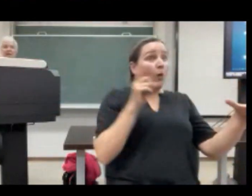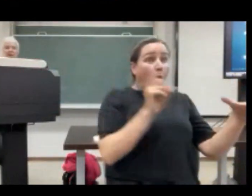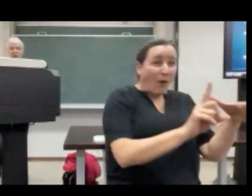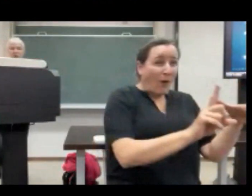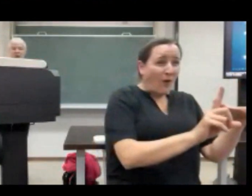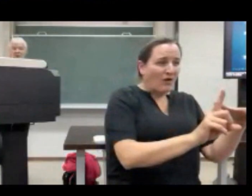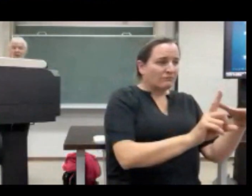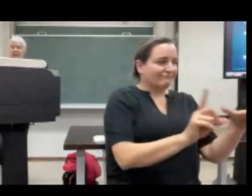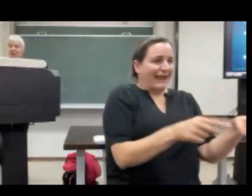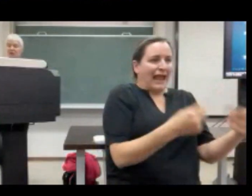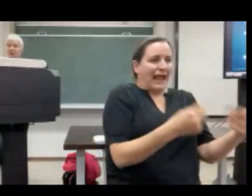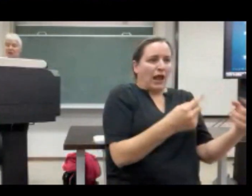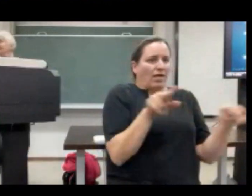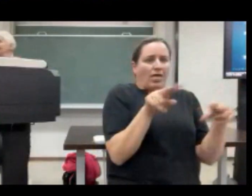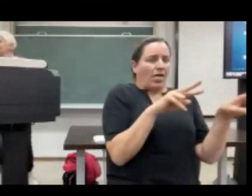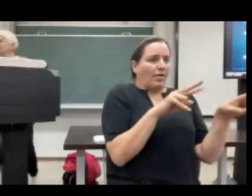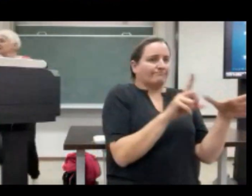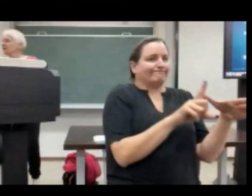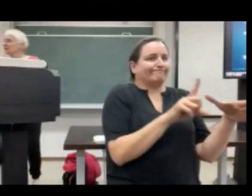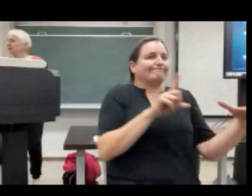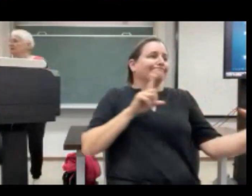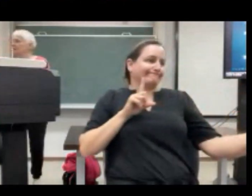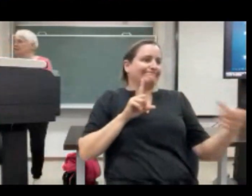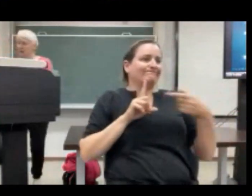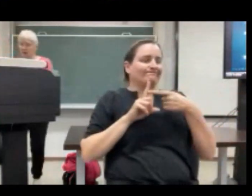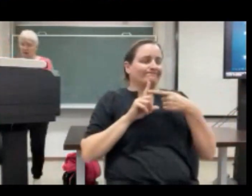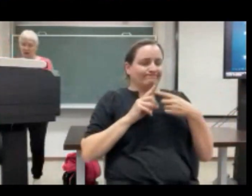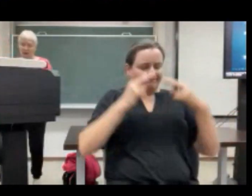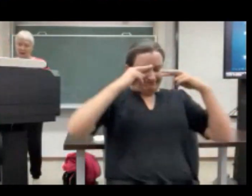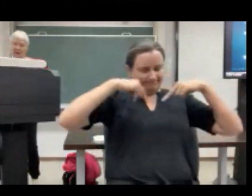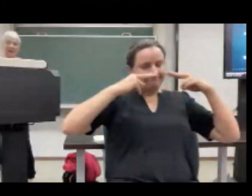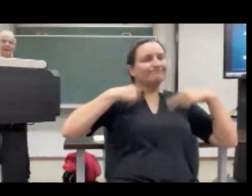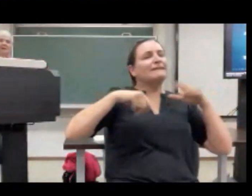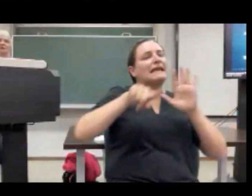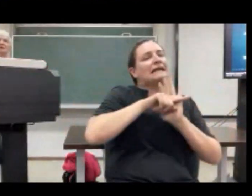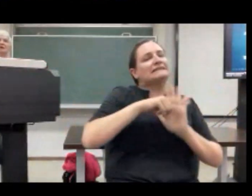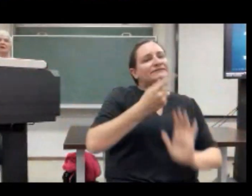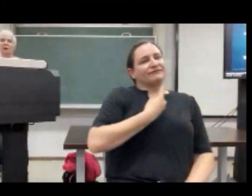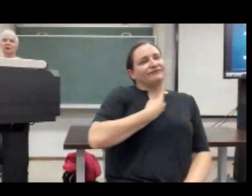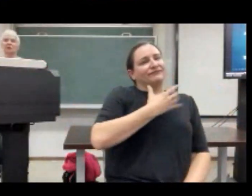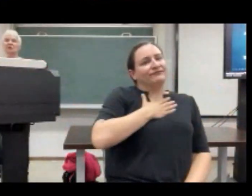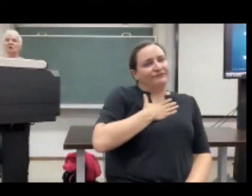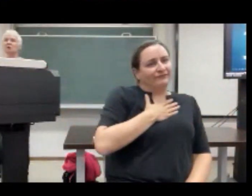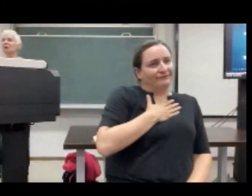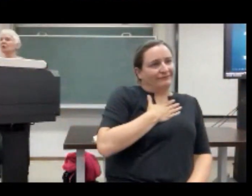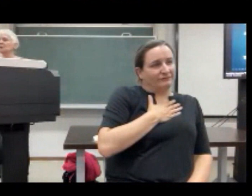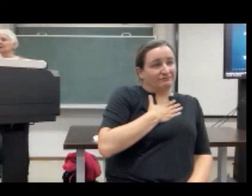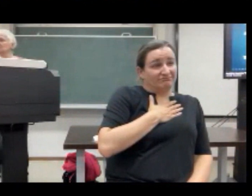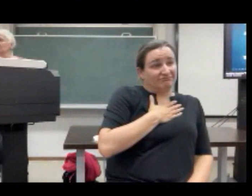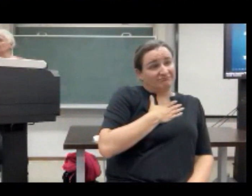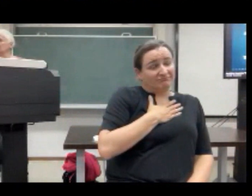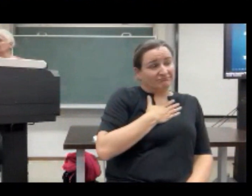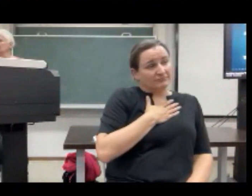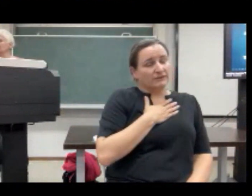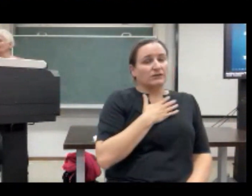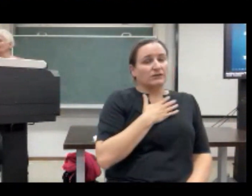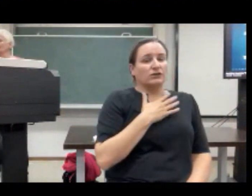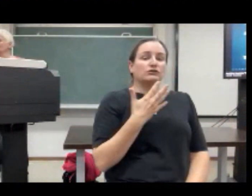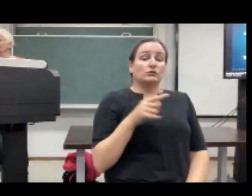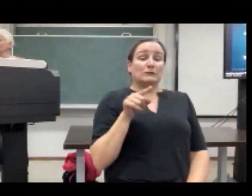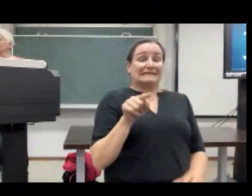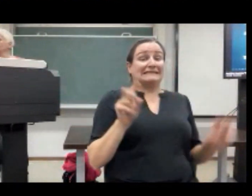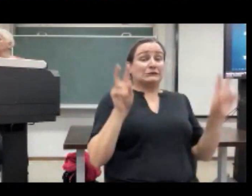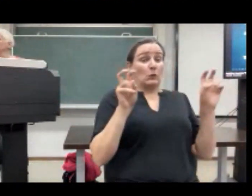And this can lead to social isolation and a negative self-image. And the quotes, which will always be in blue, these are